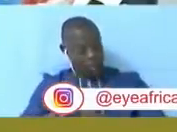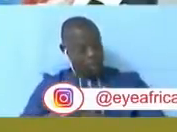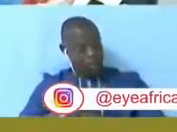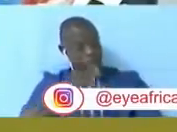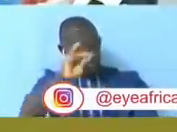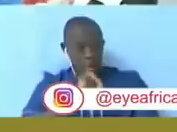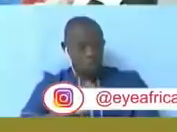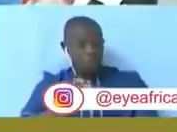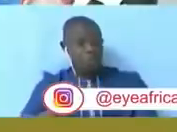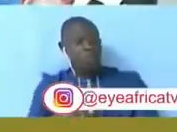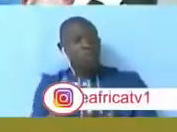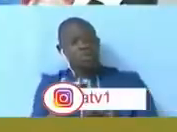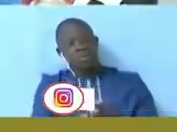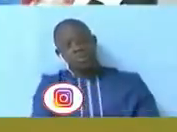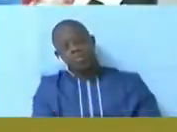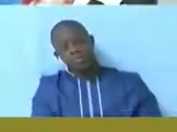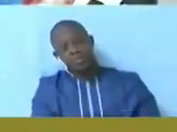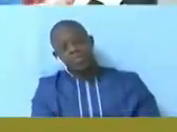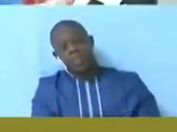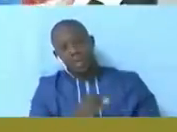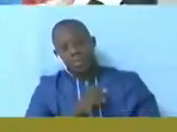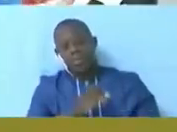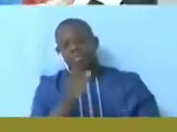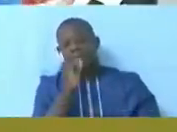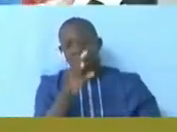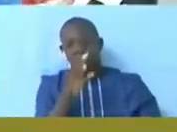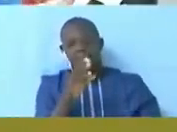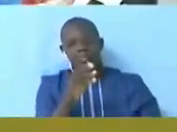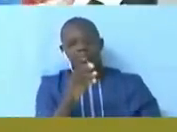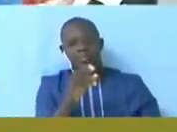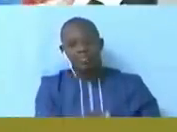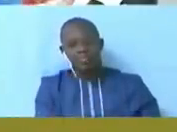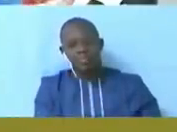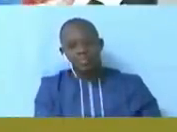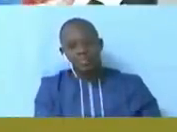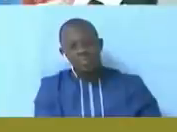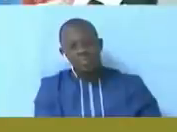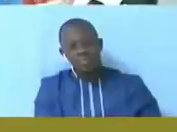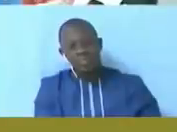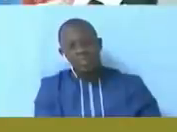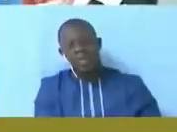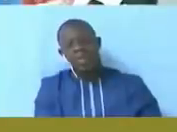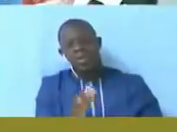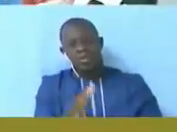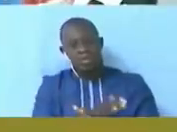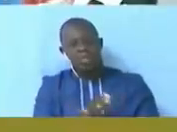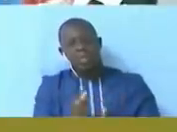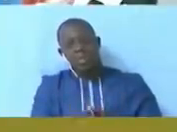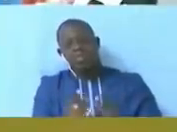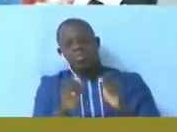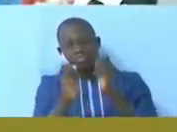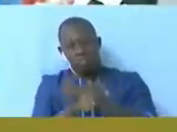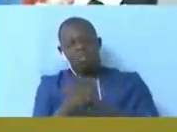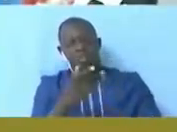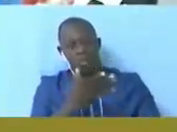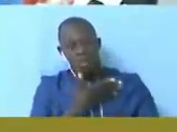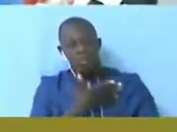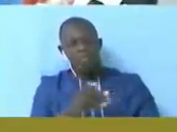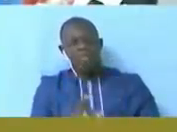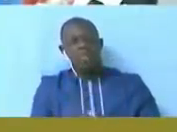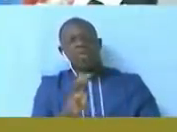That I cannot capture exactly, but that was an amendment. But it was given as a right under the 97 Constitution. Falimu